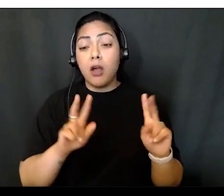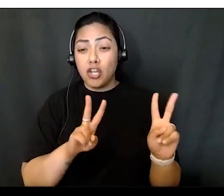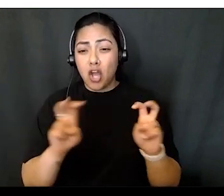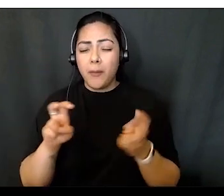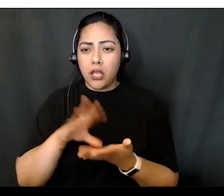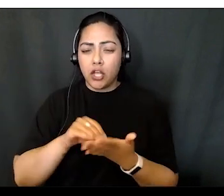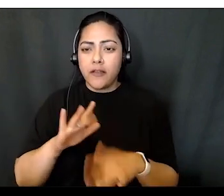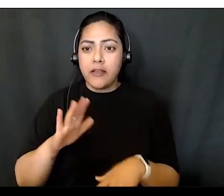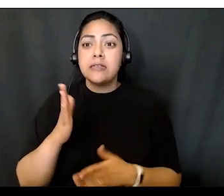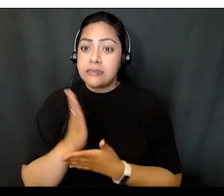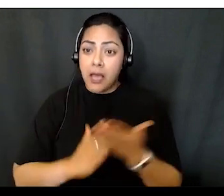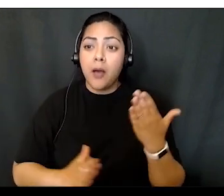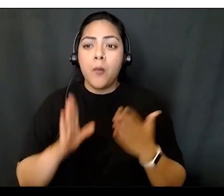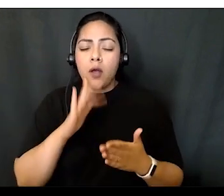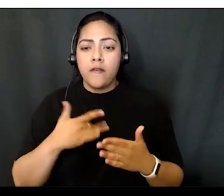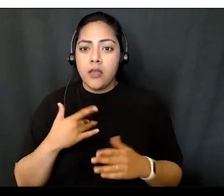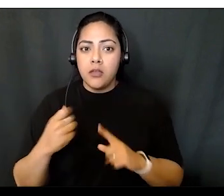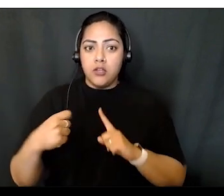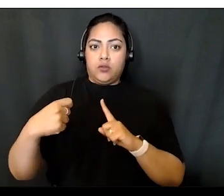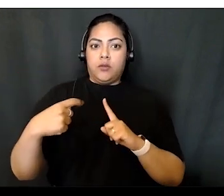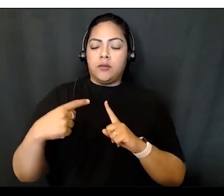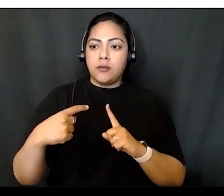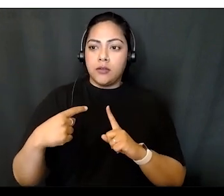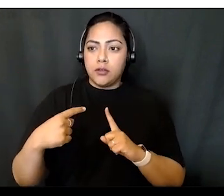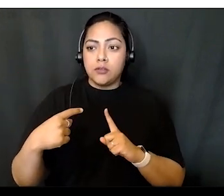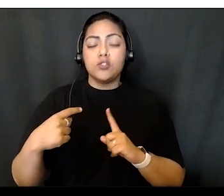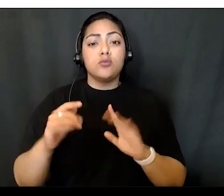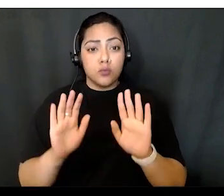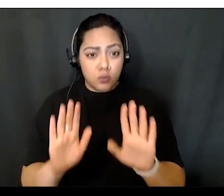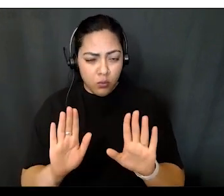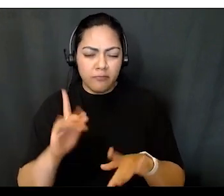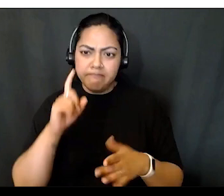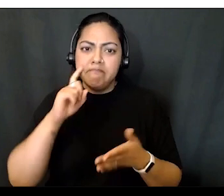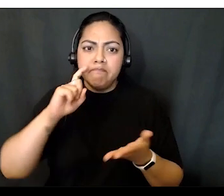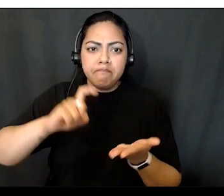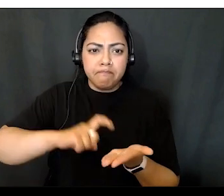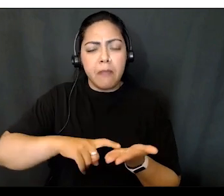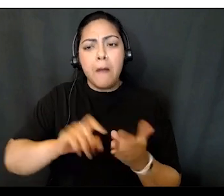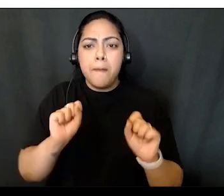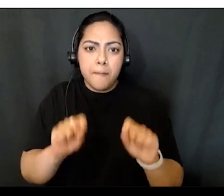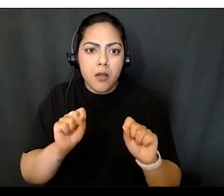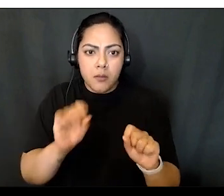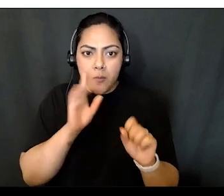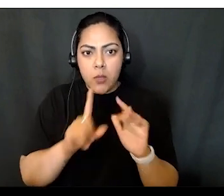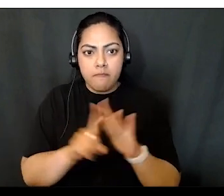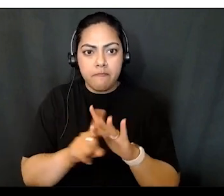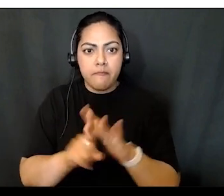triggering for some. So we have made supports available